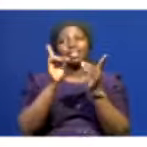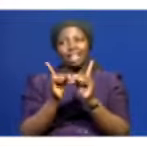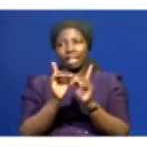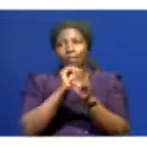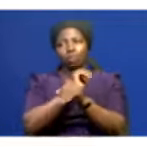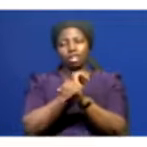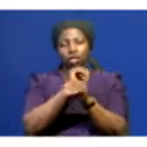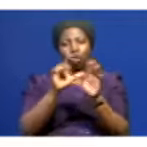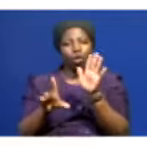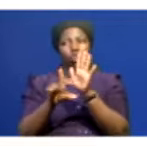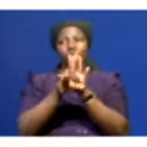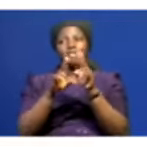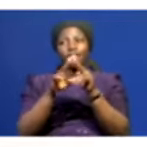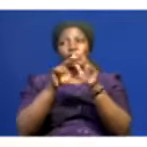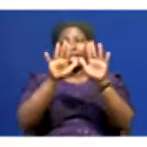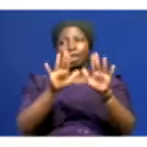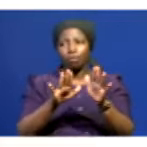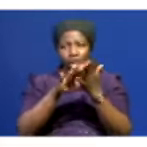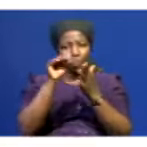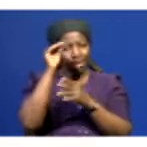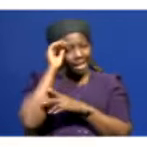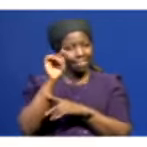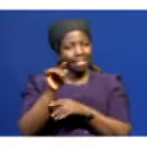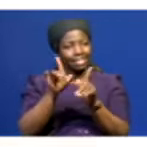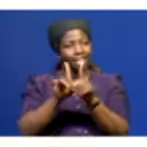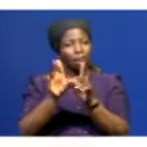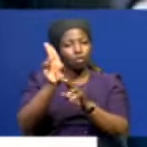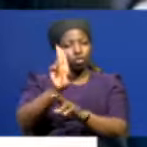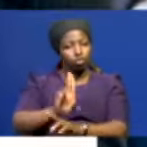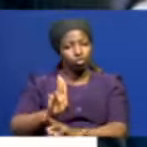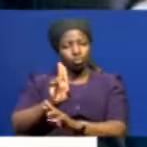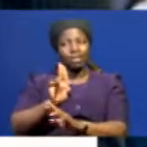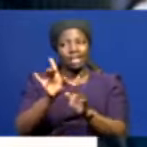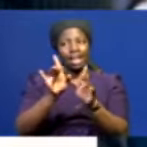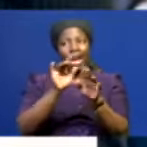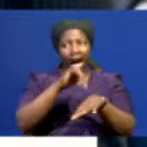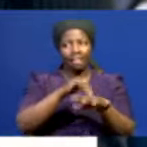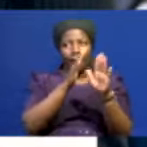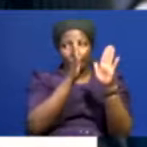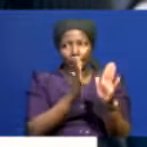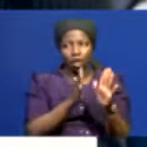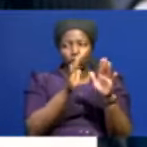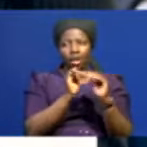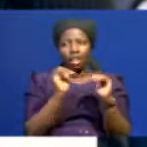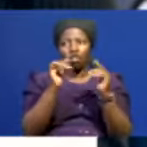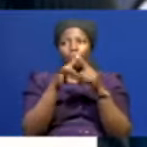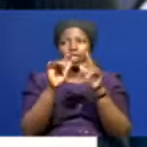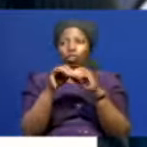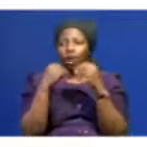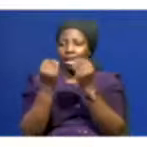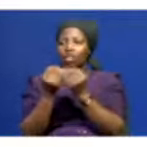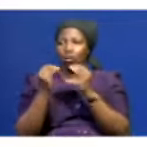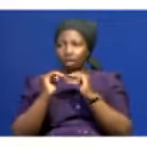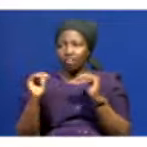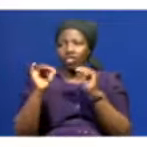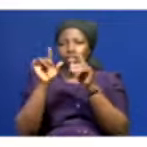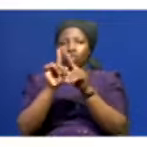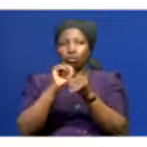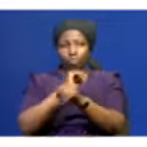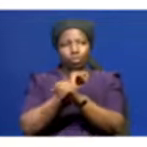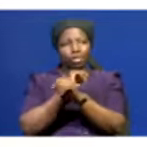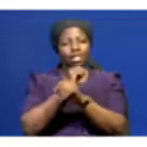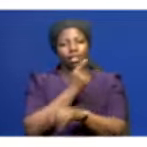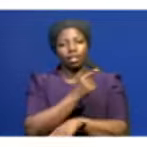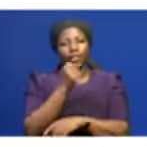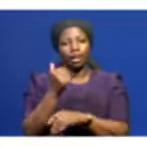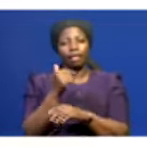very critical that we learn this and we embrace not only at a personal level, at our organizational level, and we also protect each